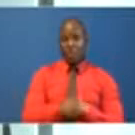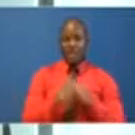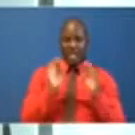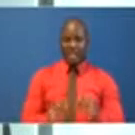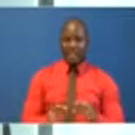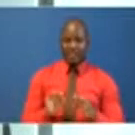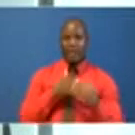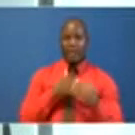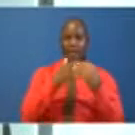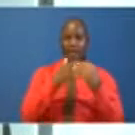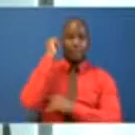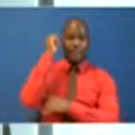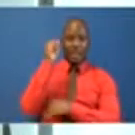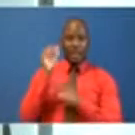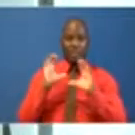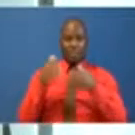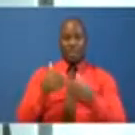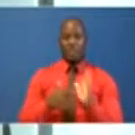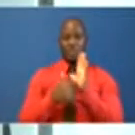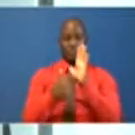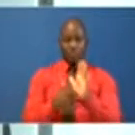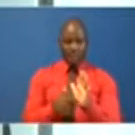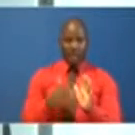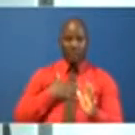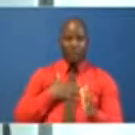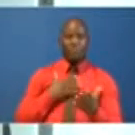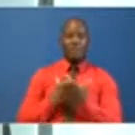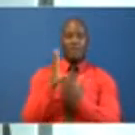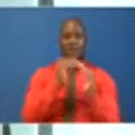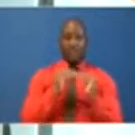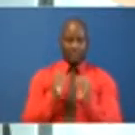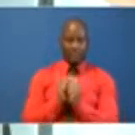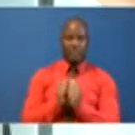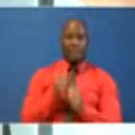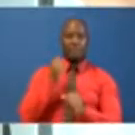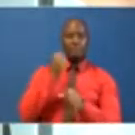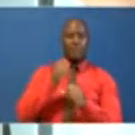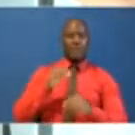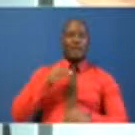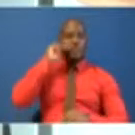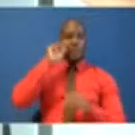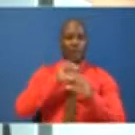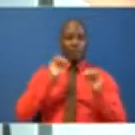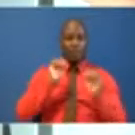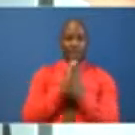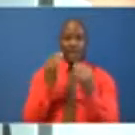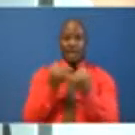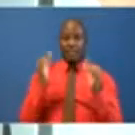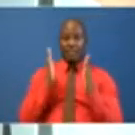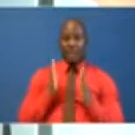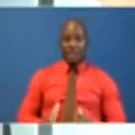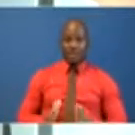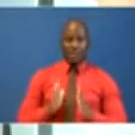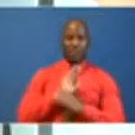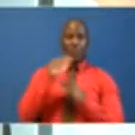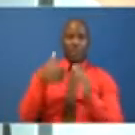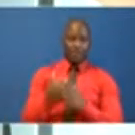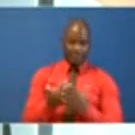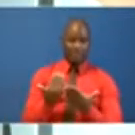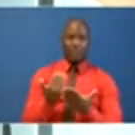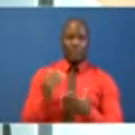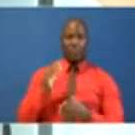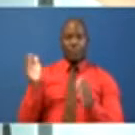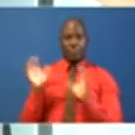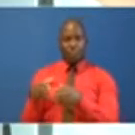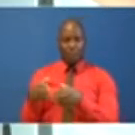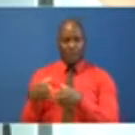not on a leading it shows our democracy maybe it's not yet mature enough for an independent candidate or a candidate from a smaller